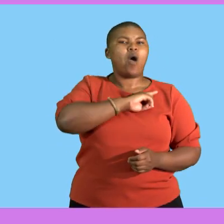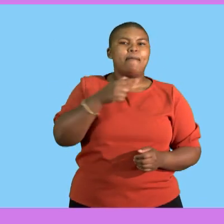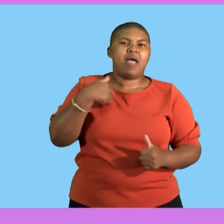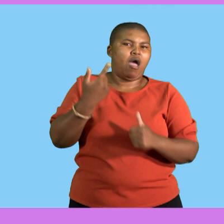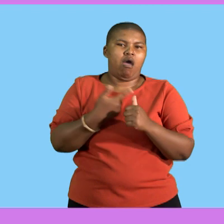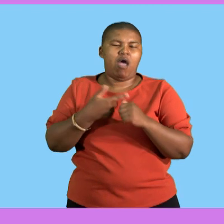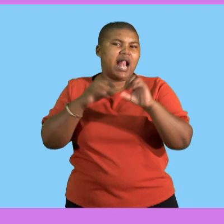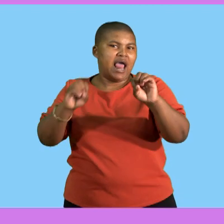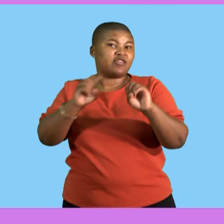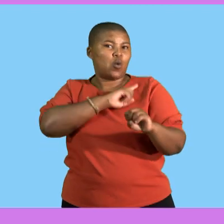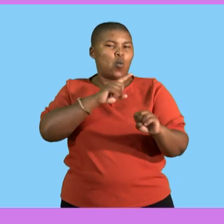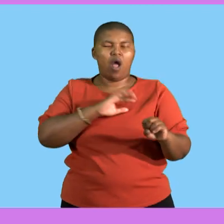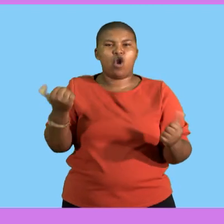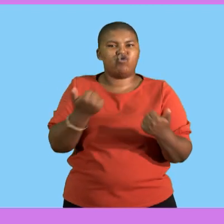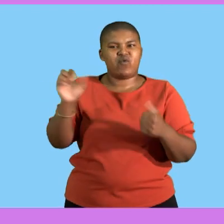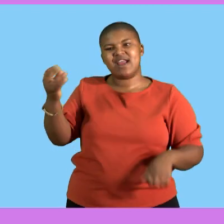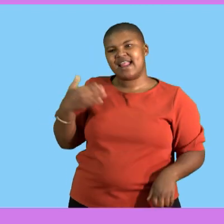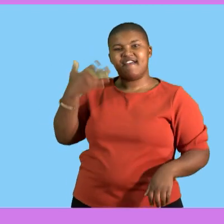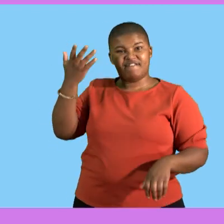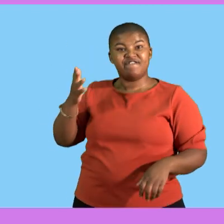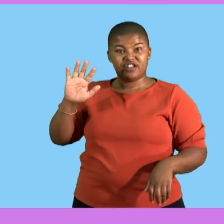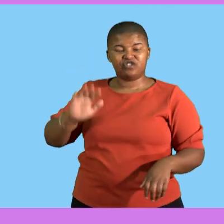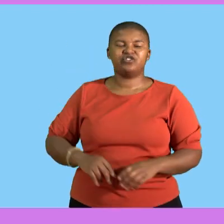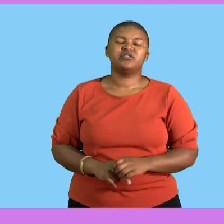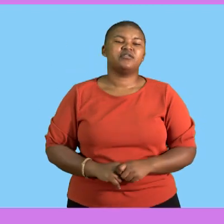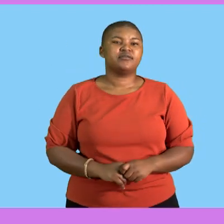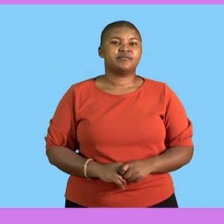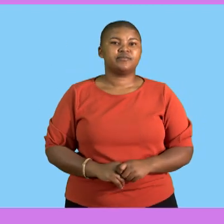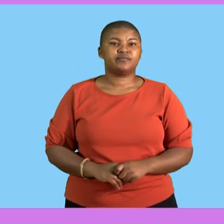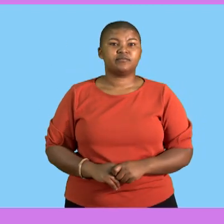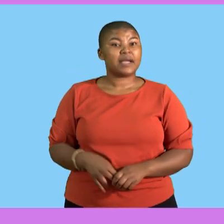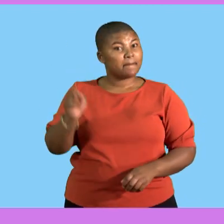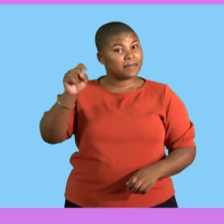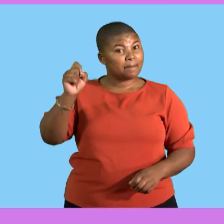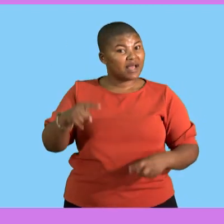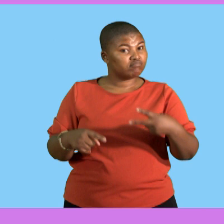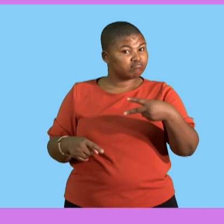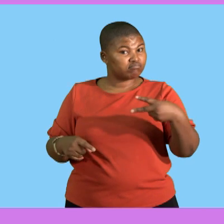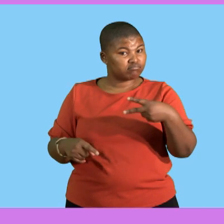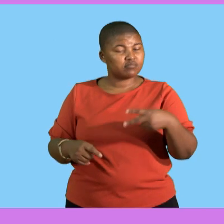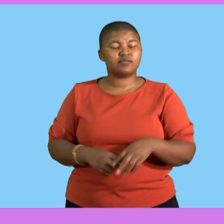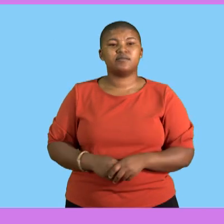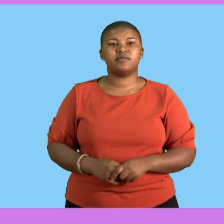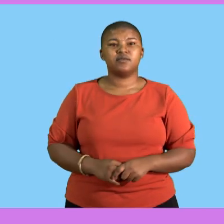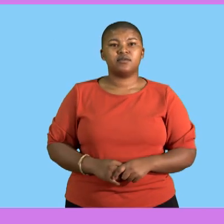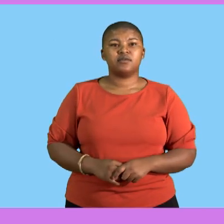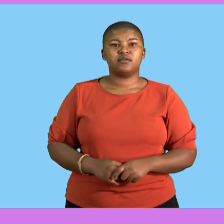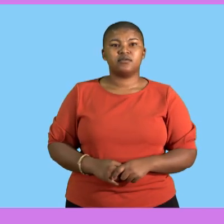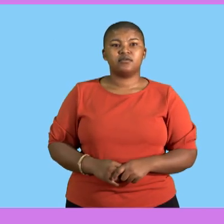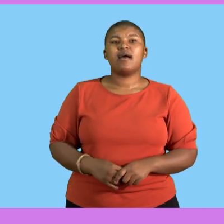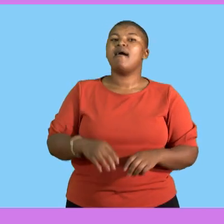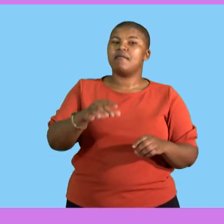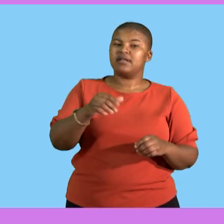mean, but I'm given the mean. Now, having that, it's equated to all the values. So I'm going to